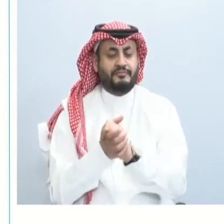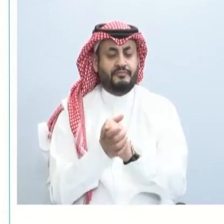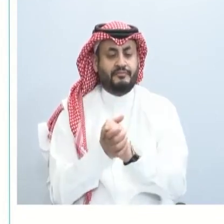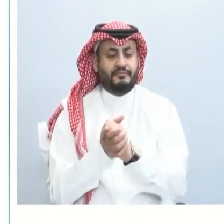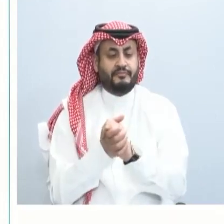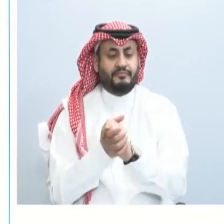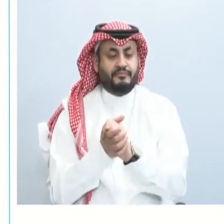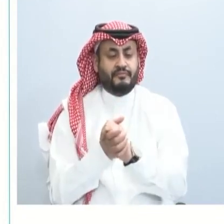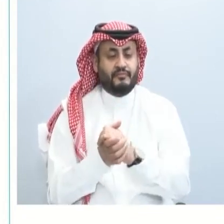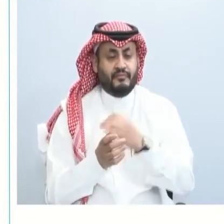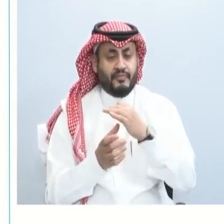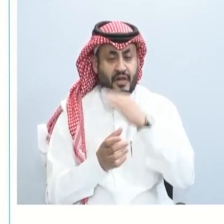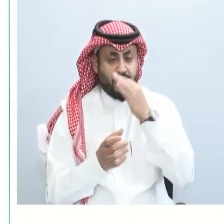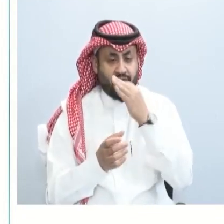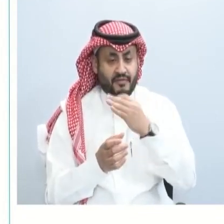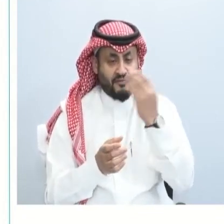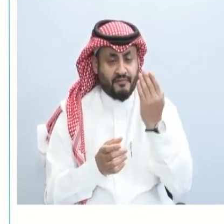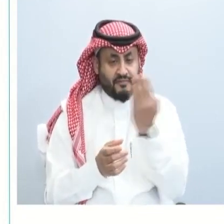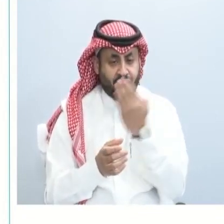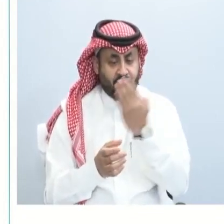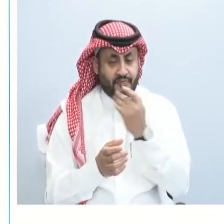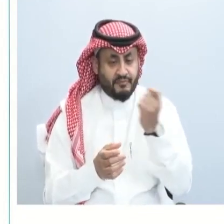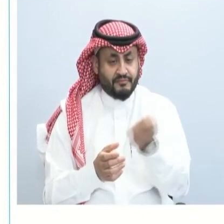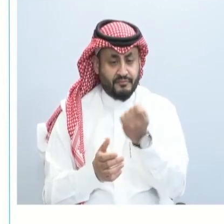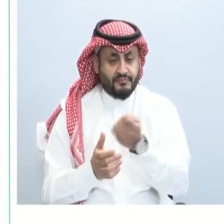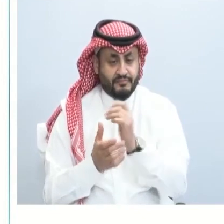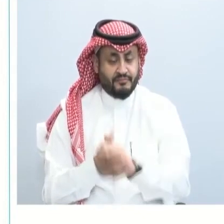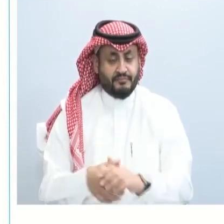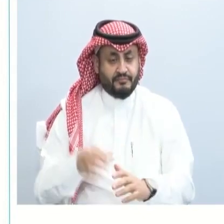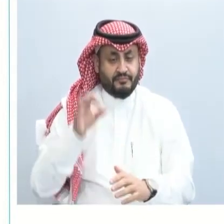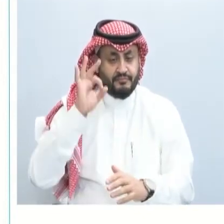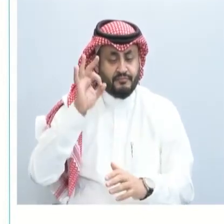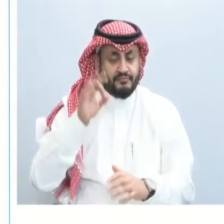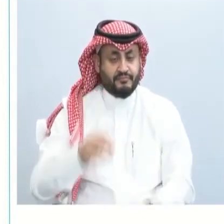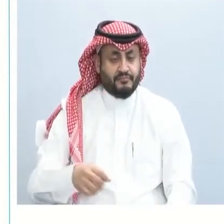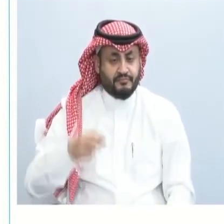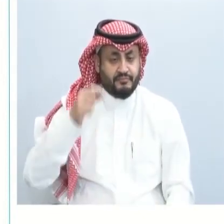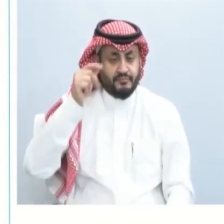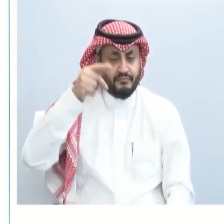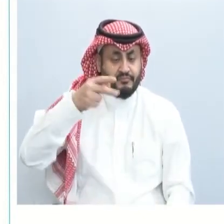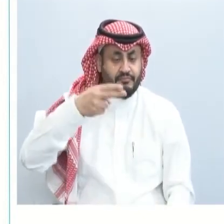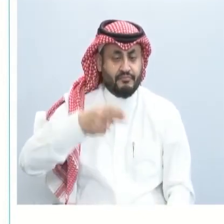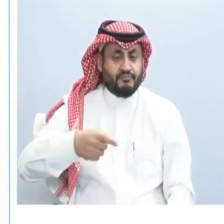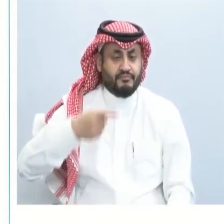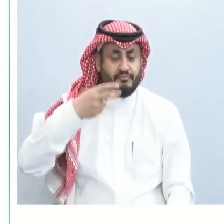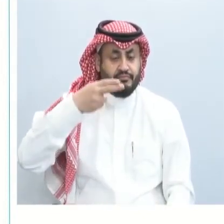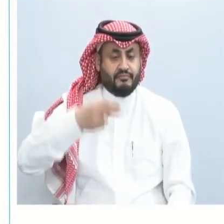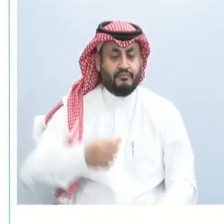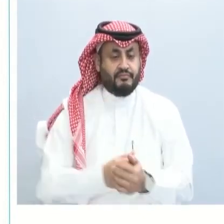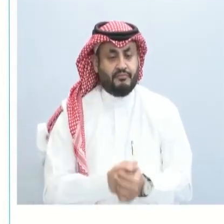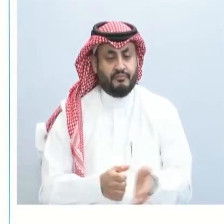can say, read, and write words with F, PH, and GH, and also